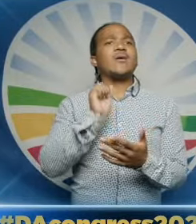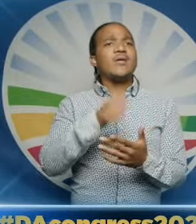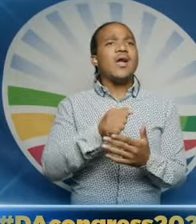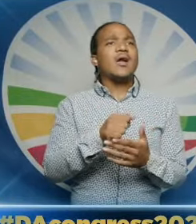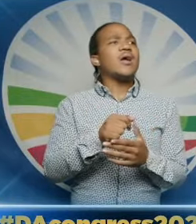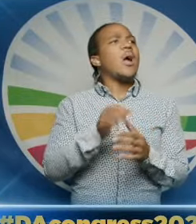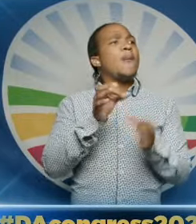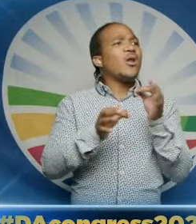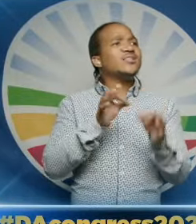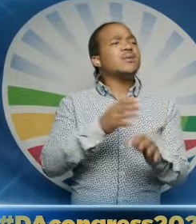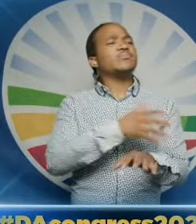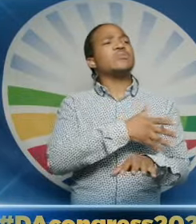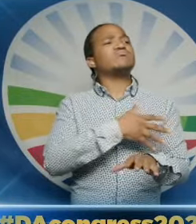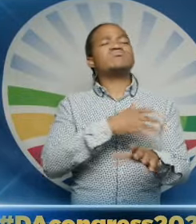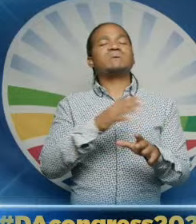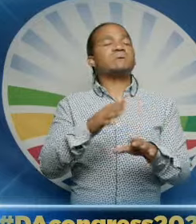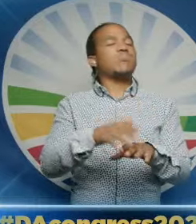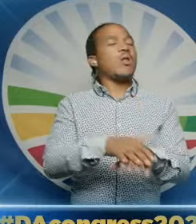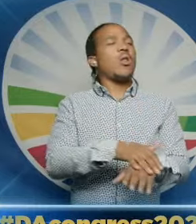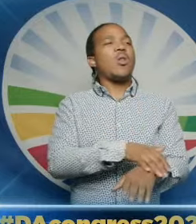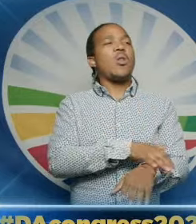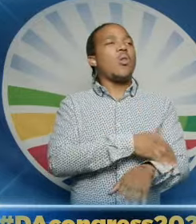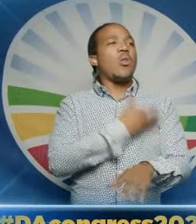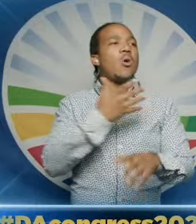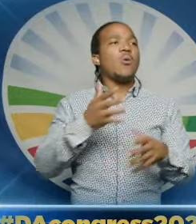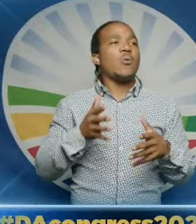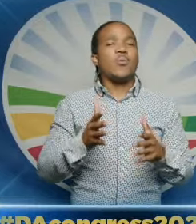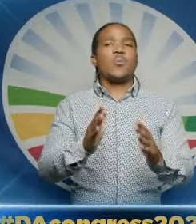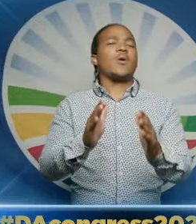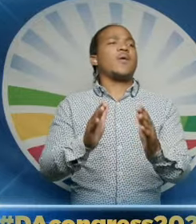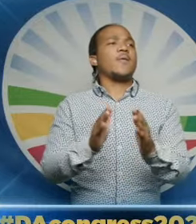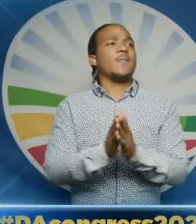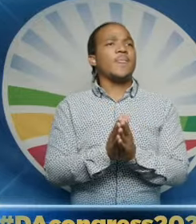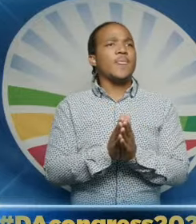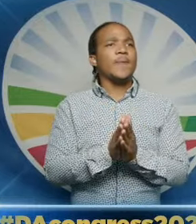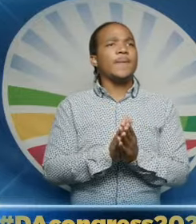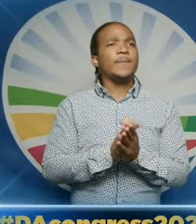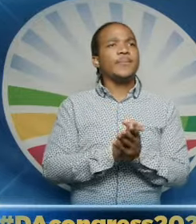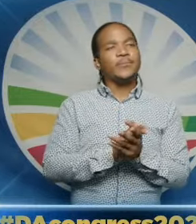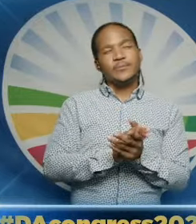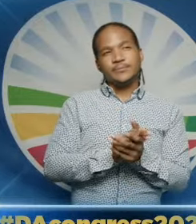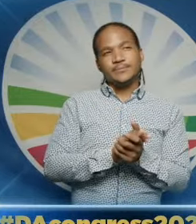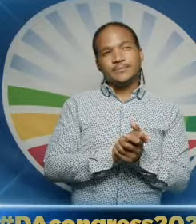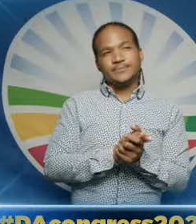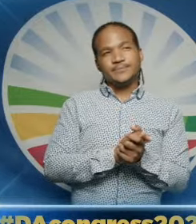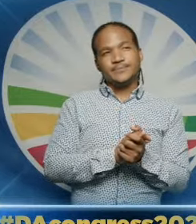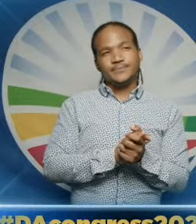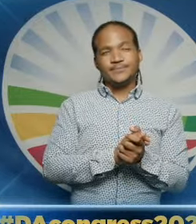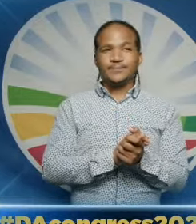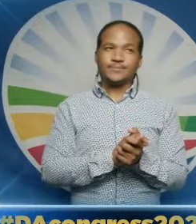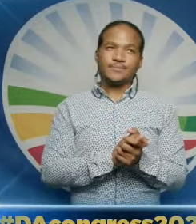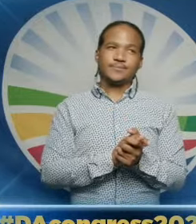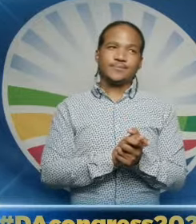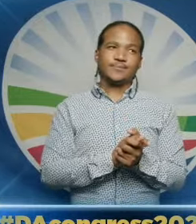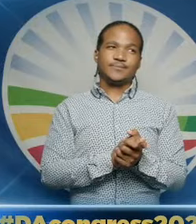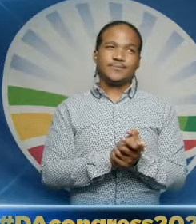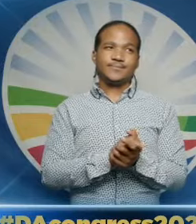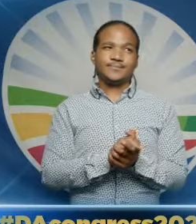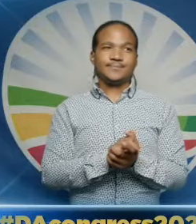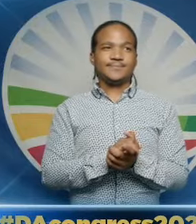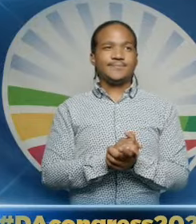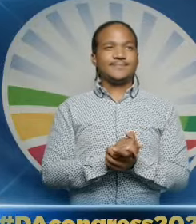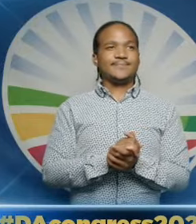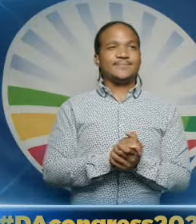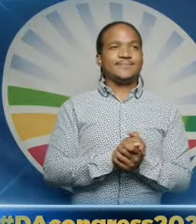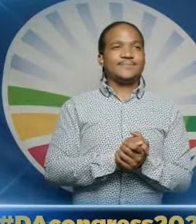the long We haul. just confirm, is it 42 or 46 votes? We won our municipality by 42 votes. And that means... I didn't hear